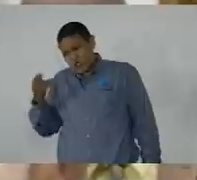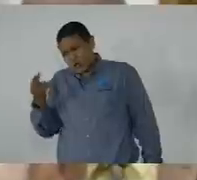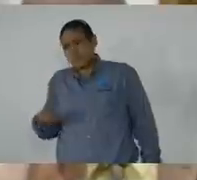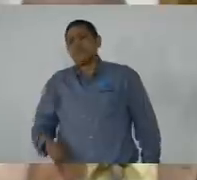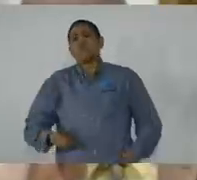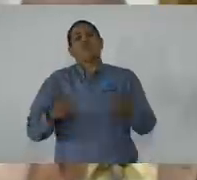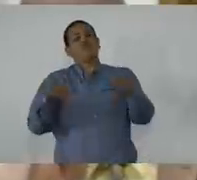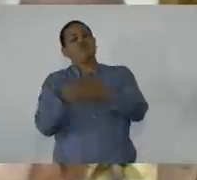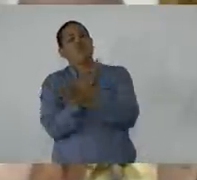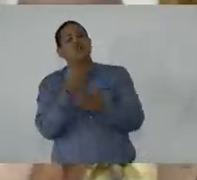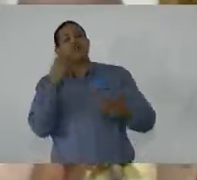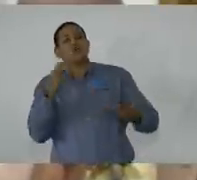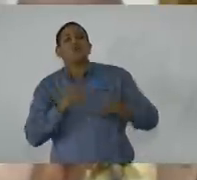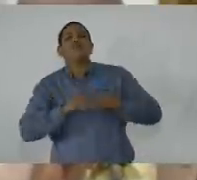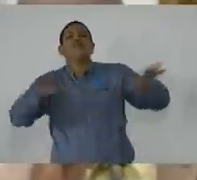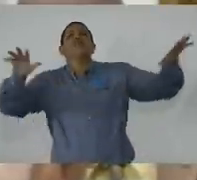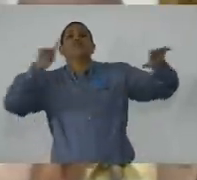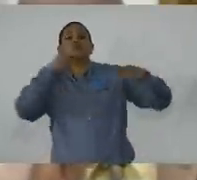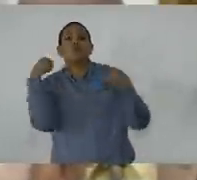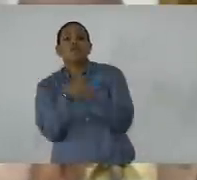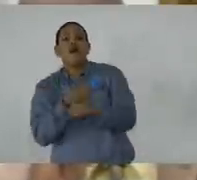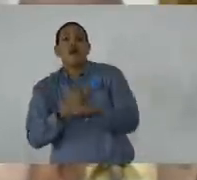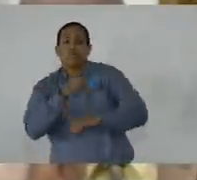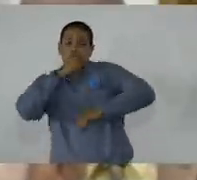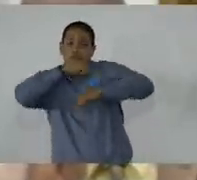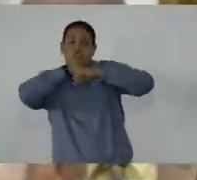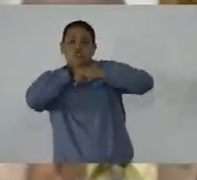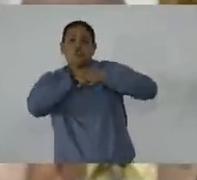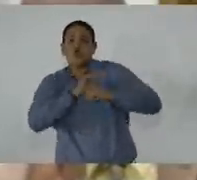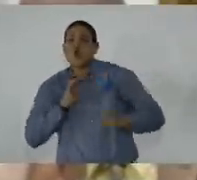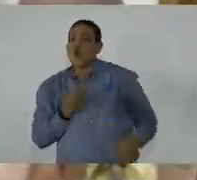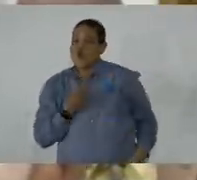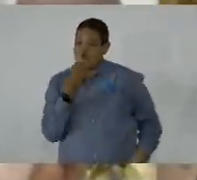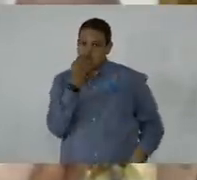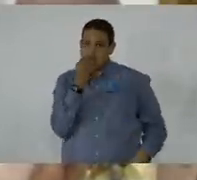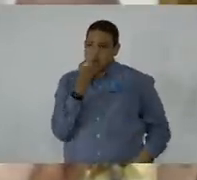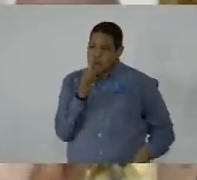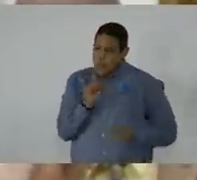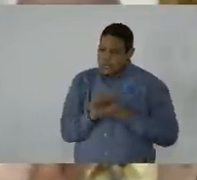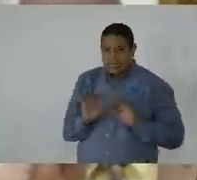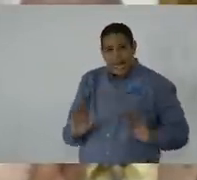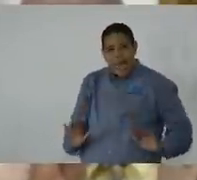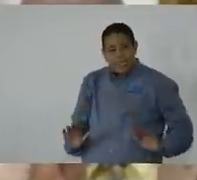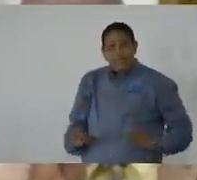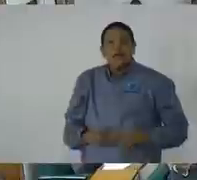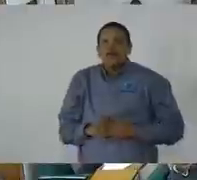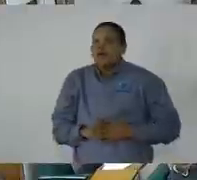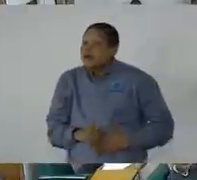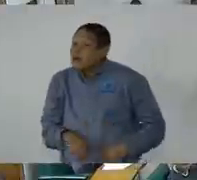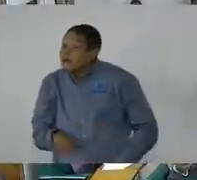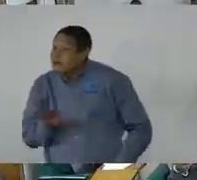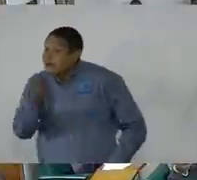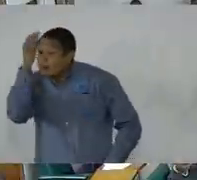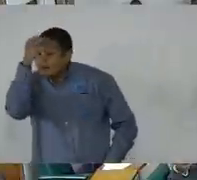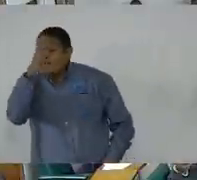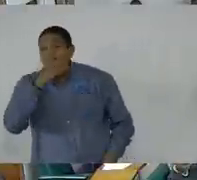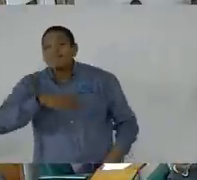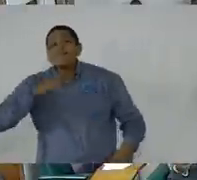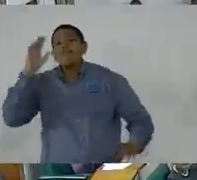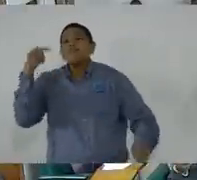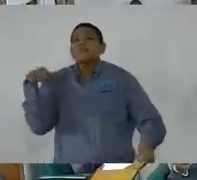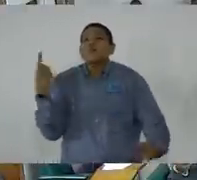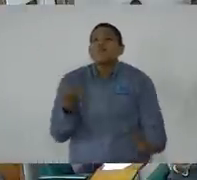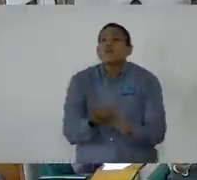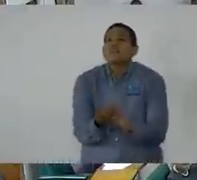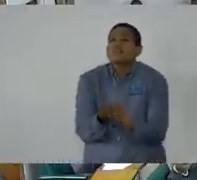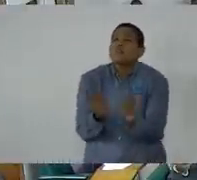forward to fight and secure our food. Madam Speaker, so far we have been